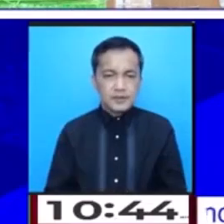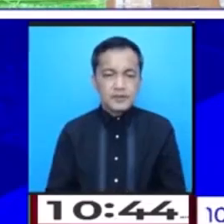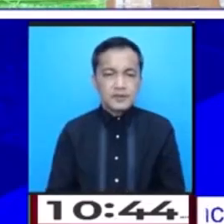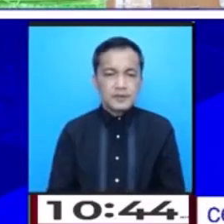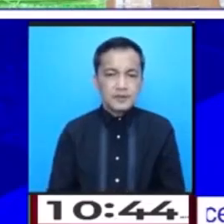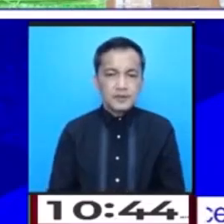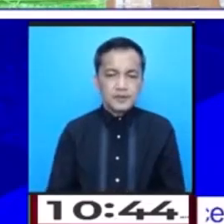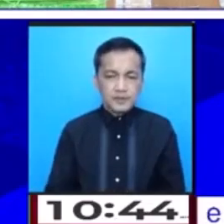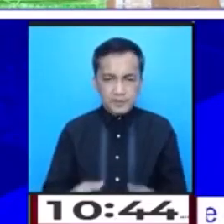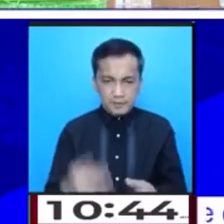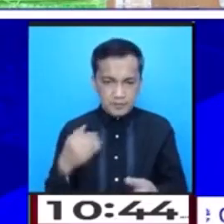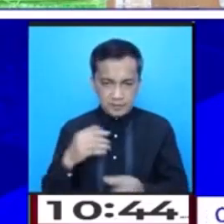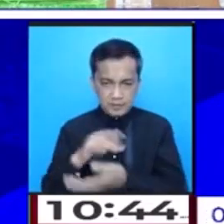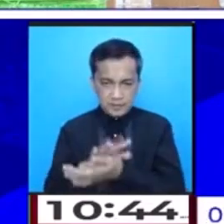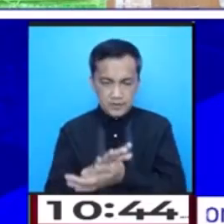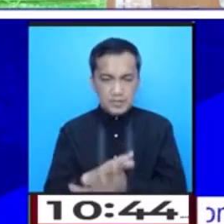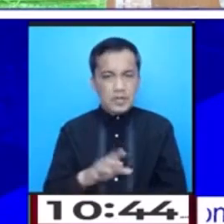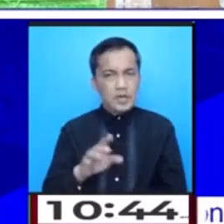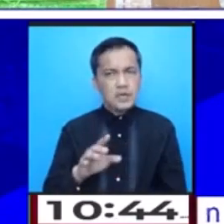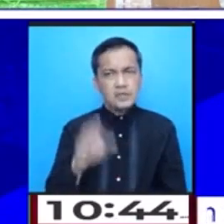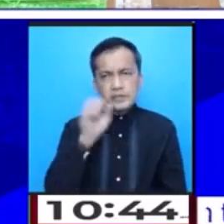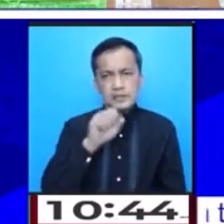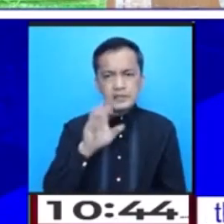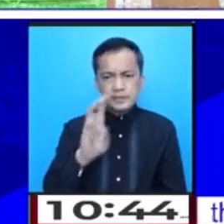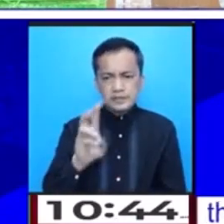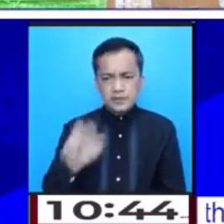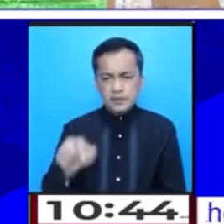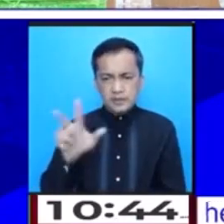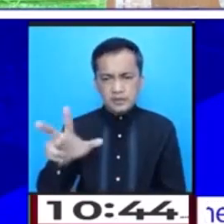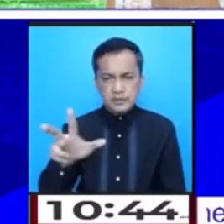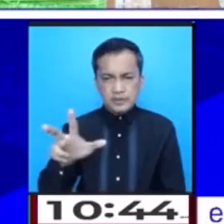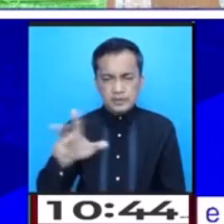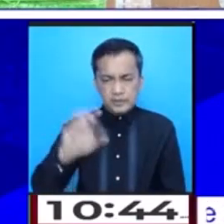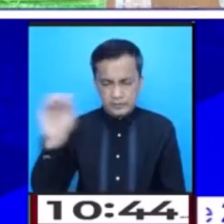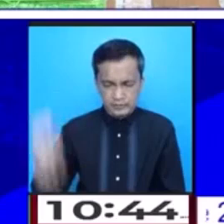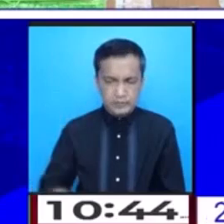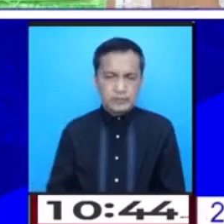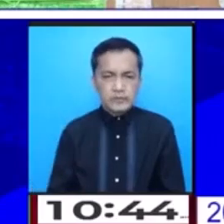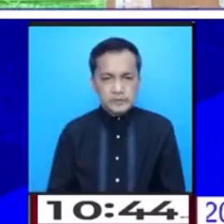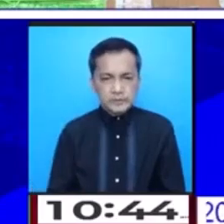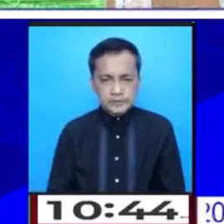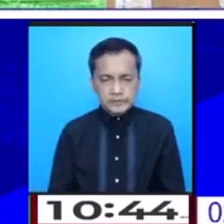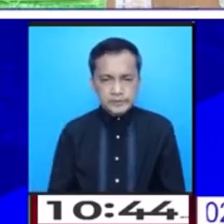about 6.3% or 6.4%,